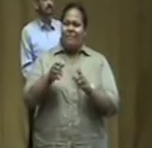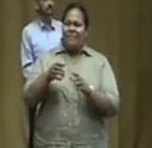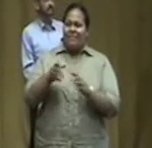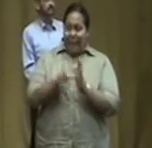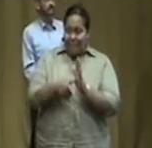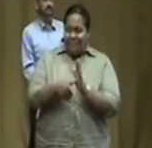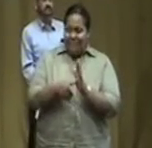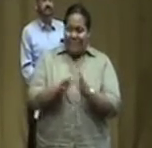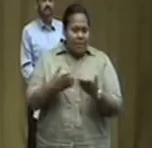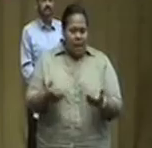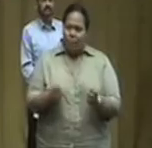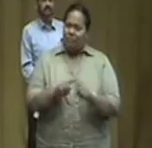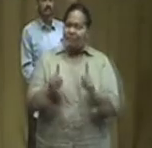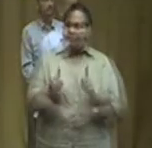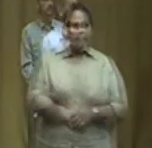Thank you.